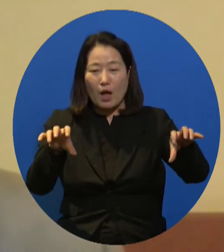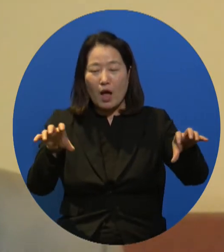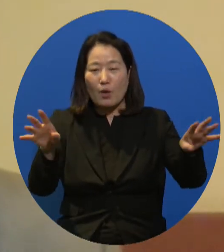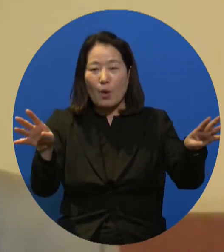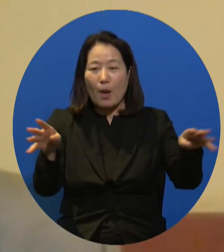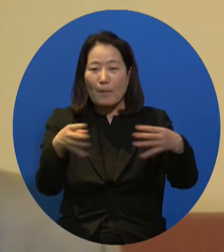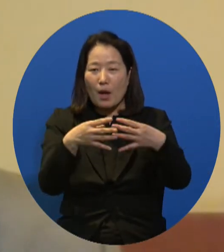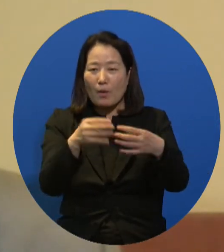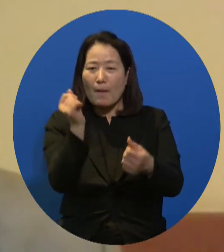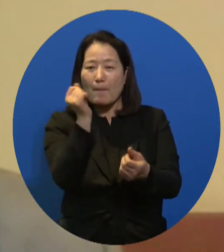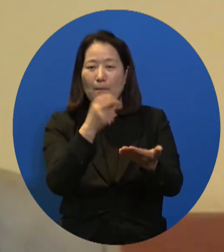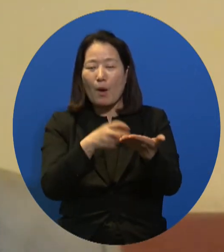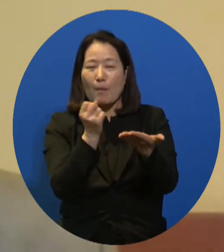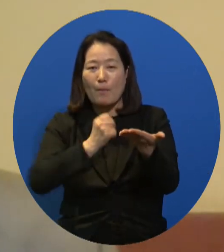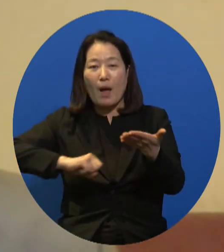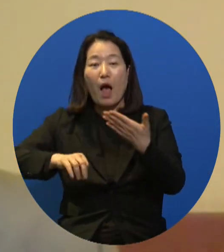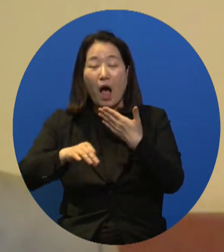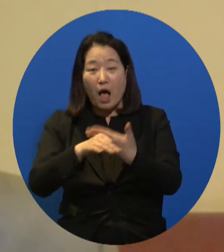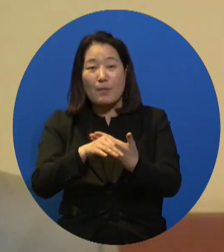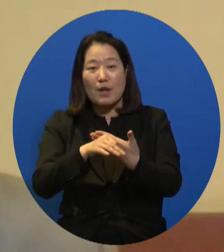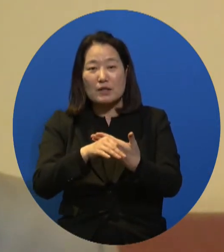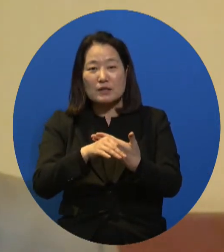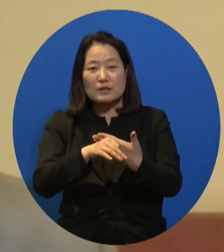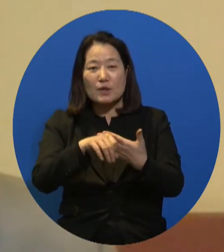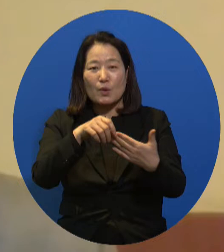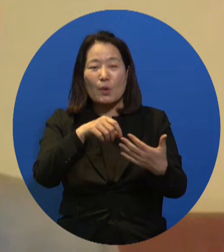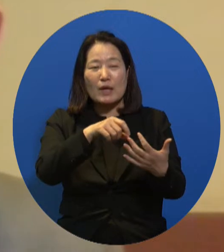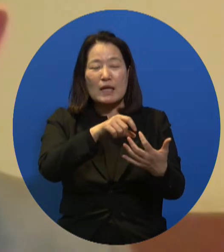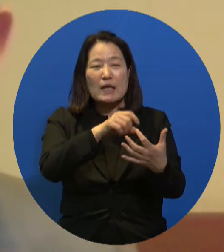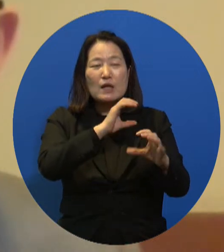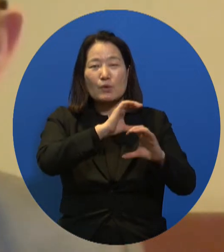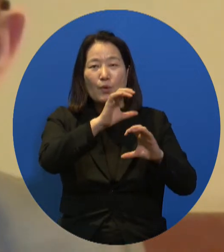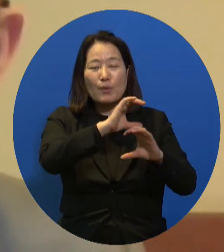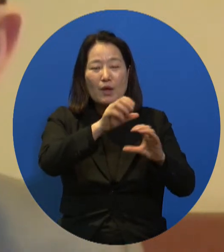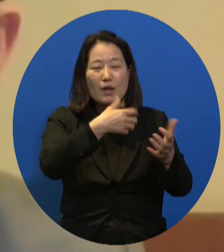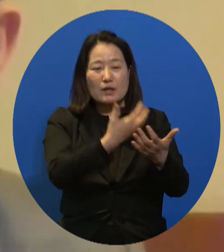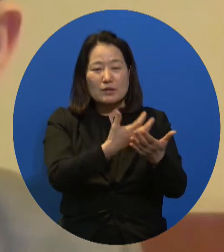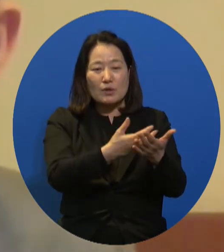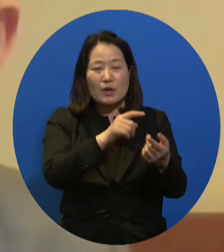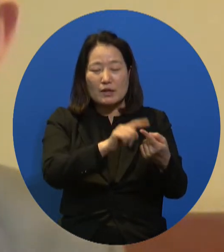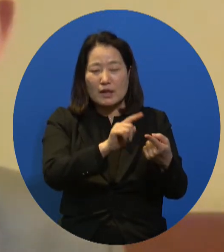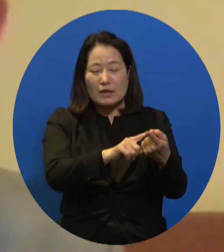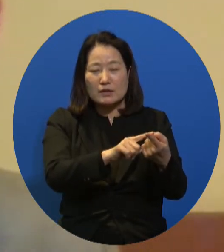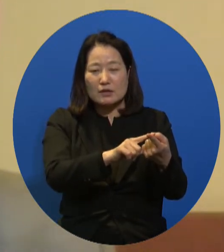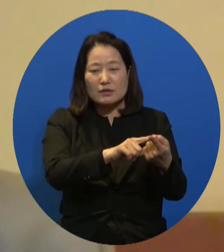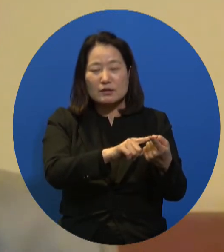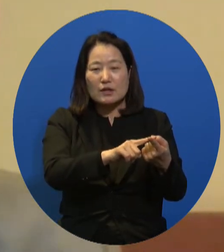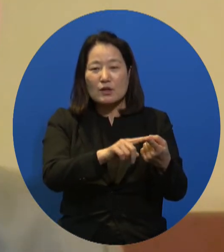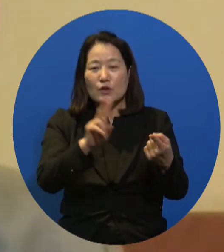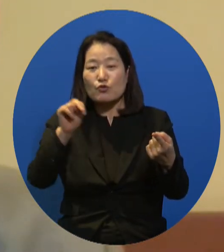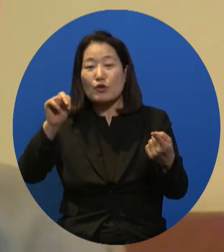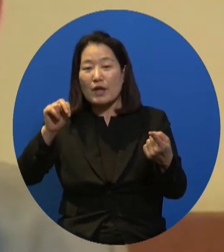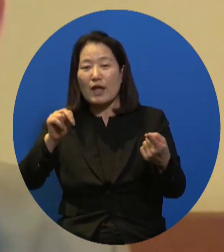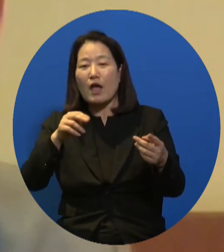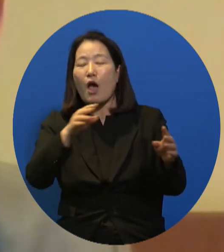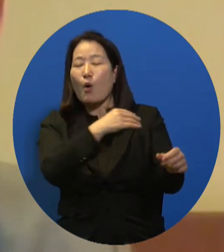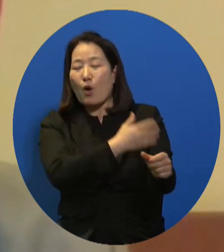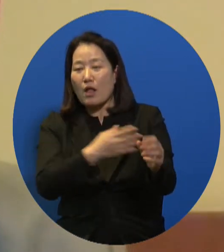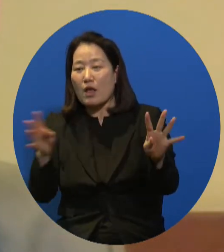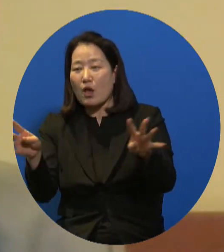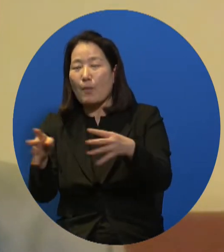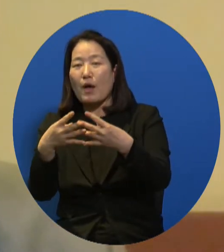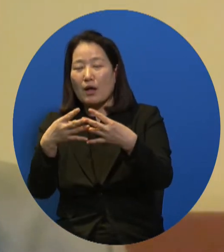by creating two unique international complaints mechanisms, whereby violations can be addressed